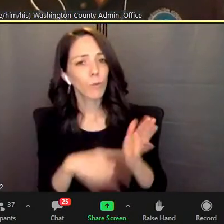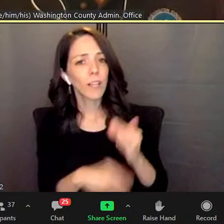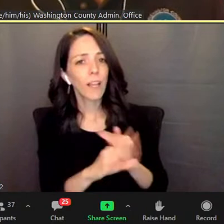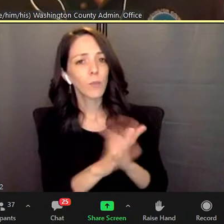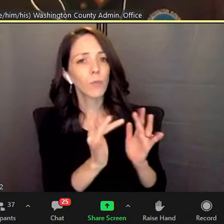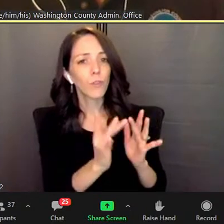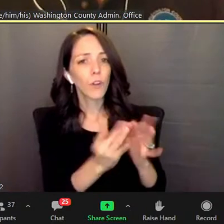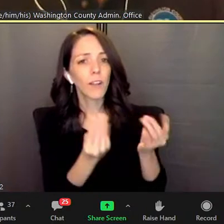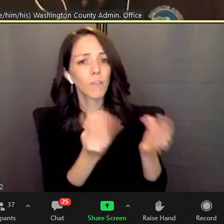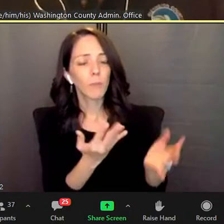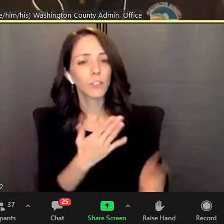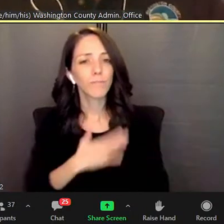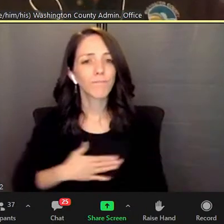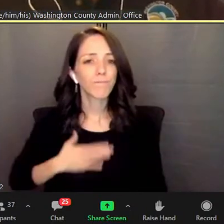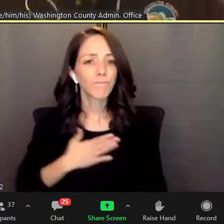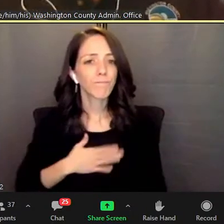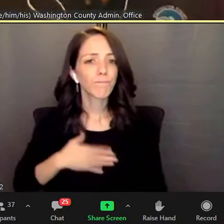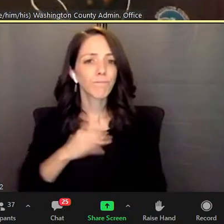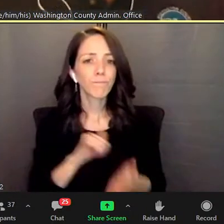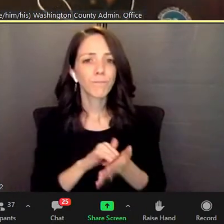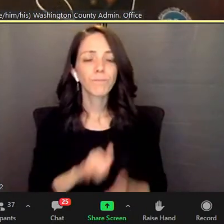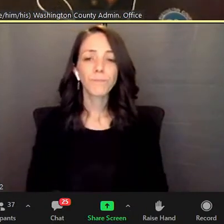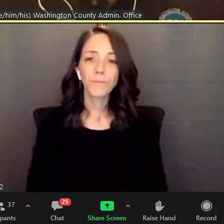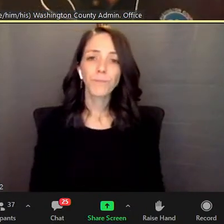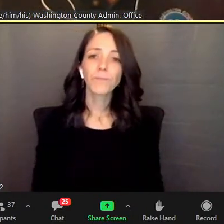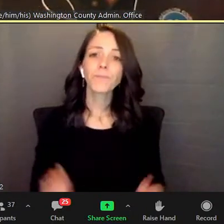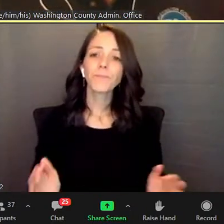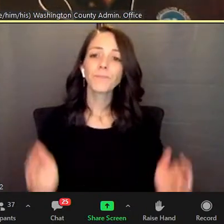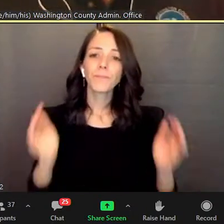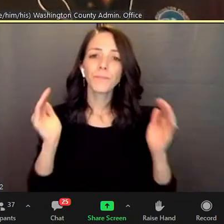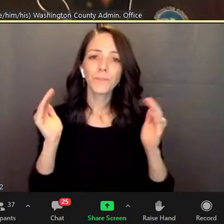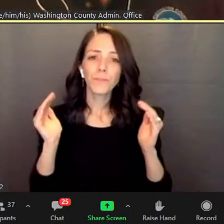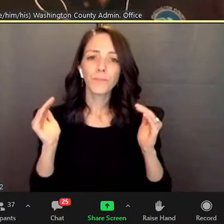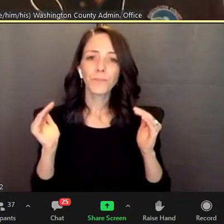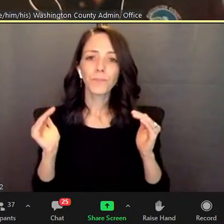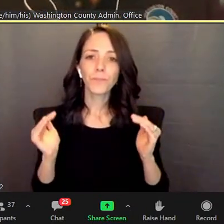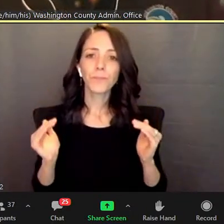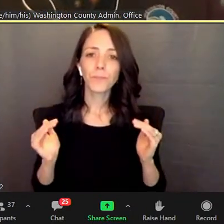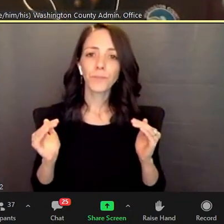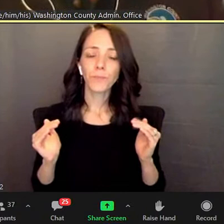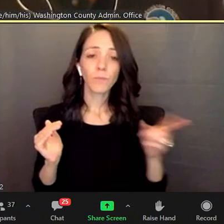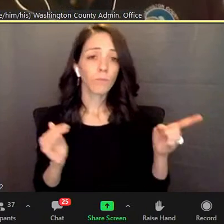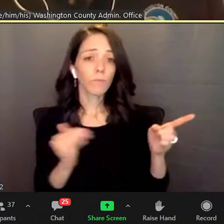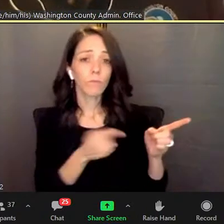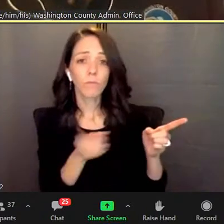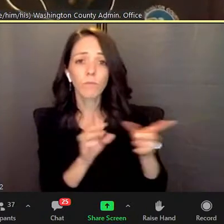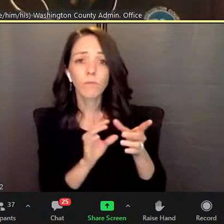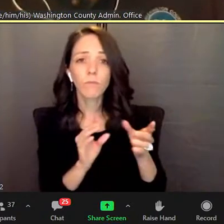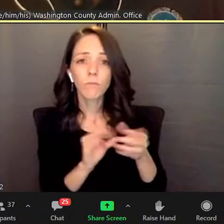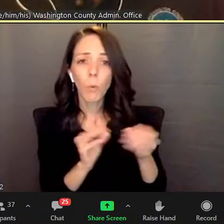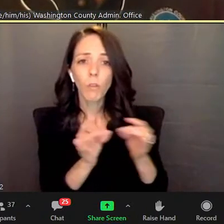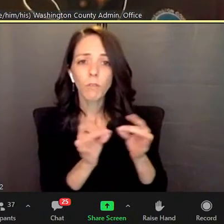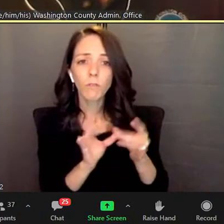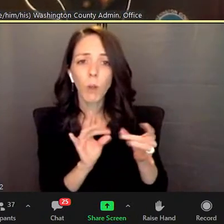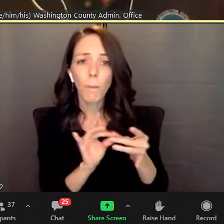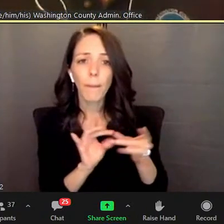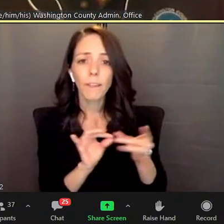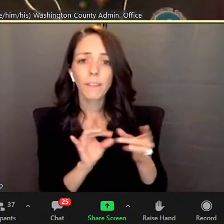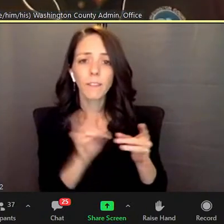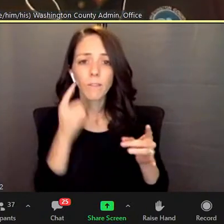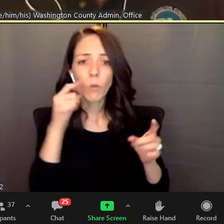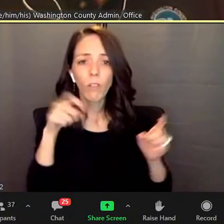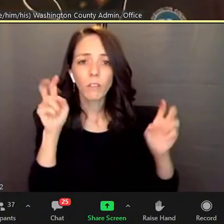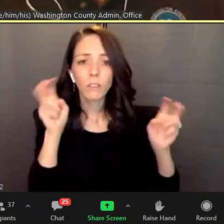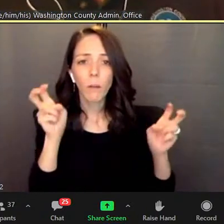we appreciate that. Let's see. Unless there's more comment on this particular topic, I